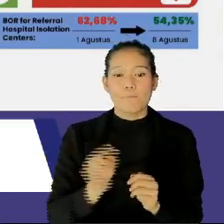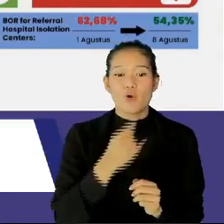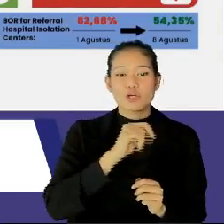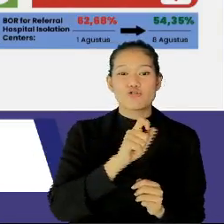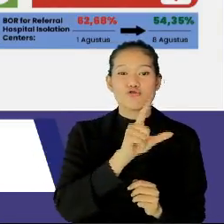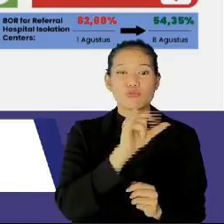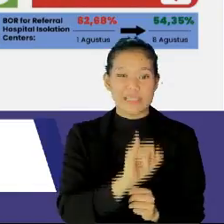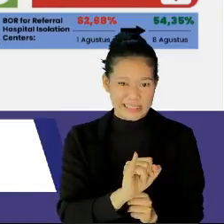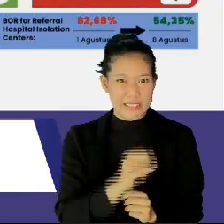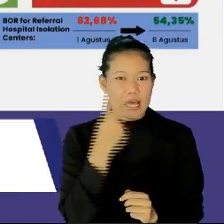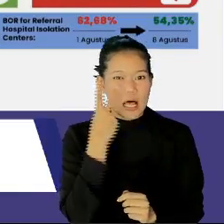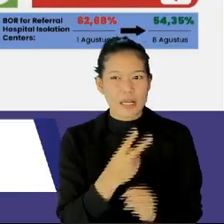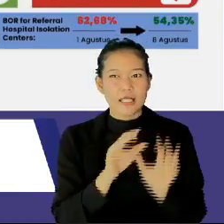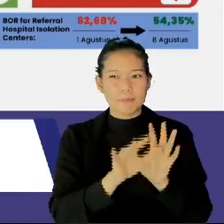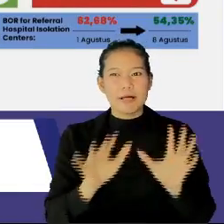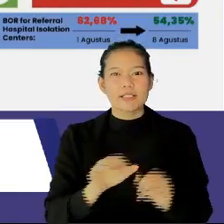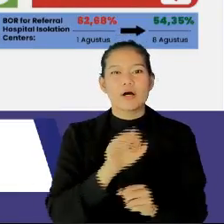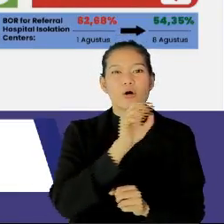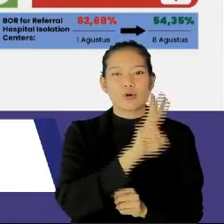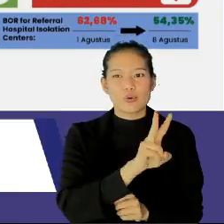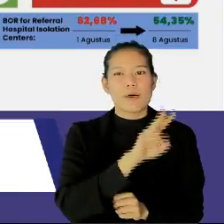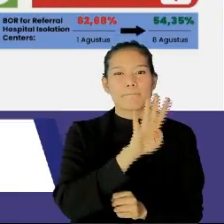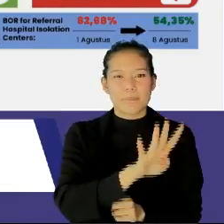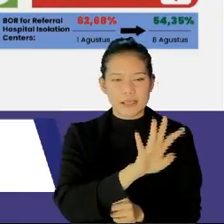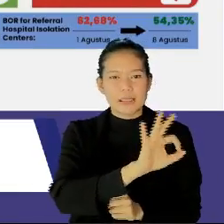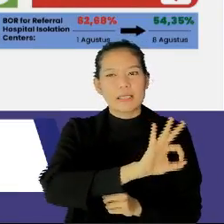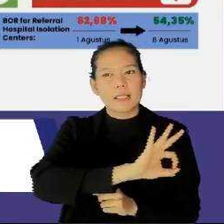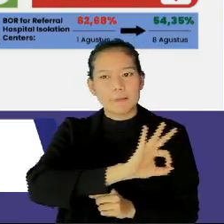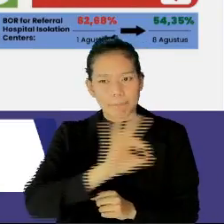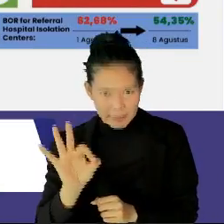alone, we have lost